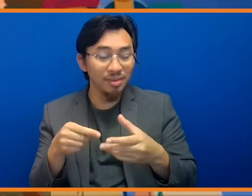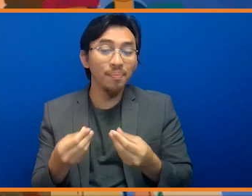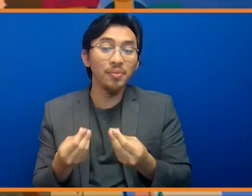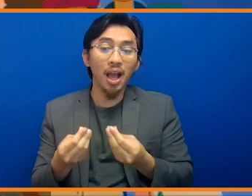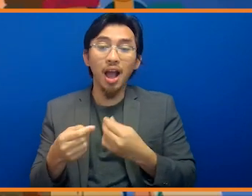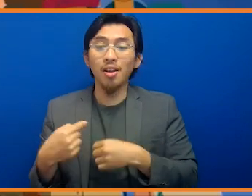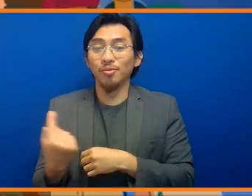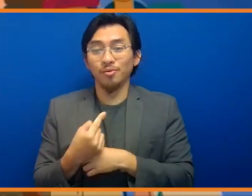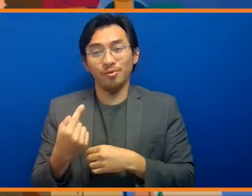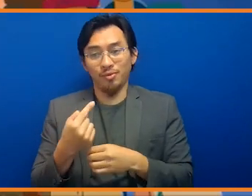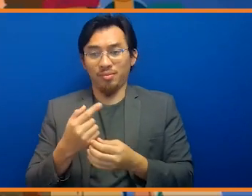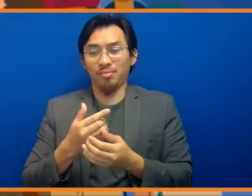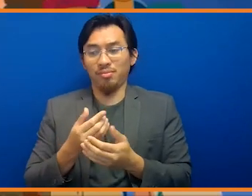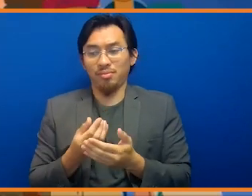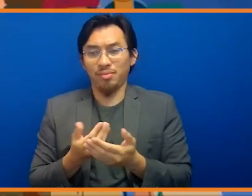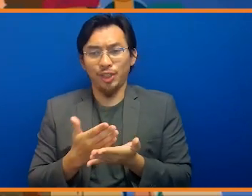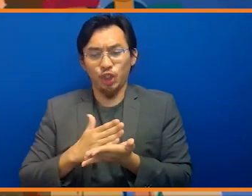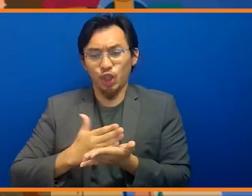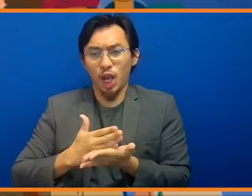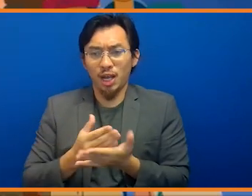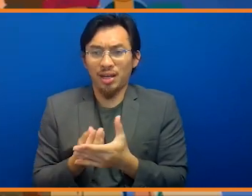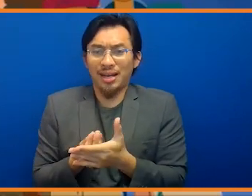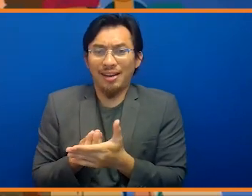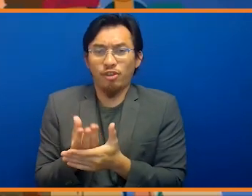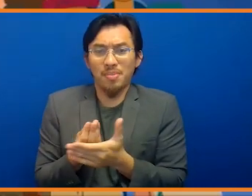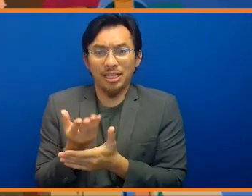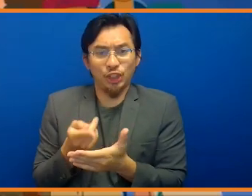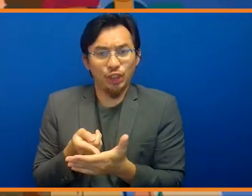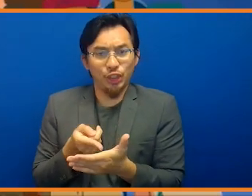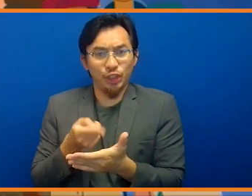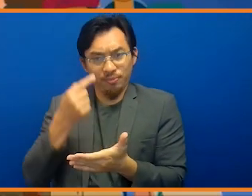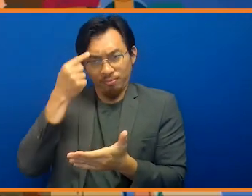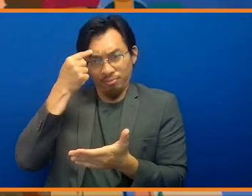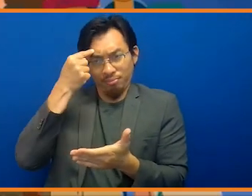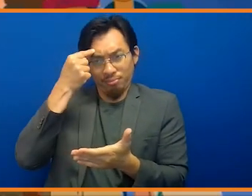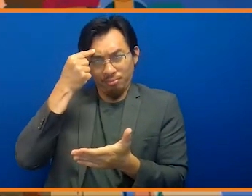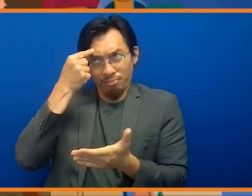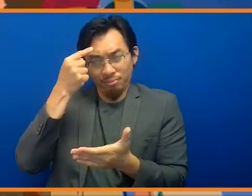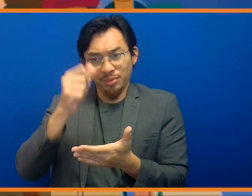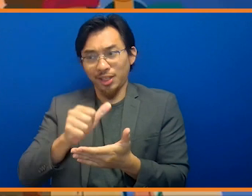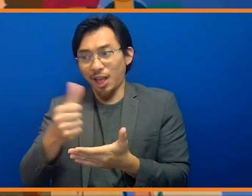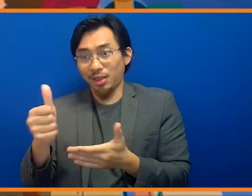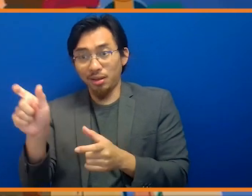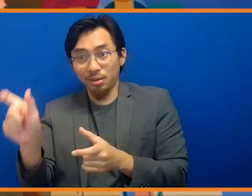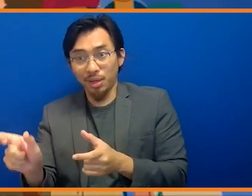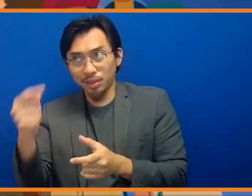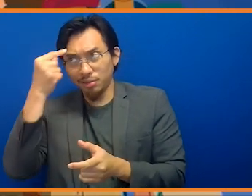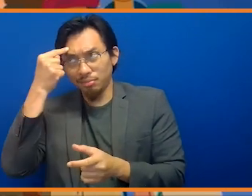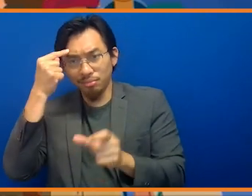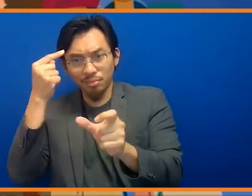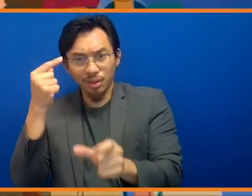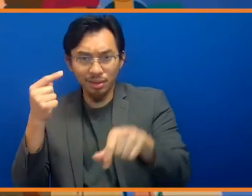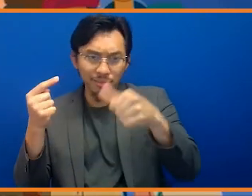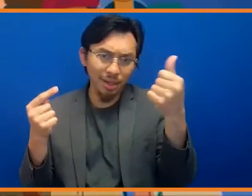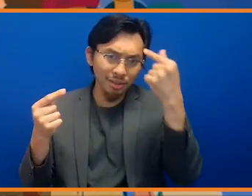we can distribute those information that we have in mind to the other participants. So